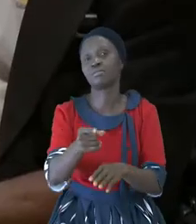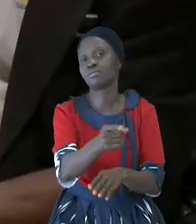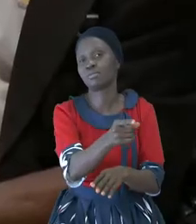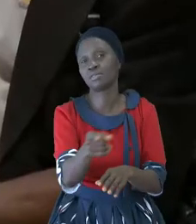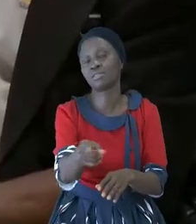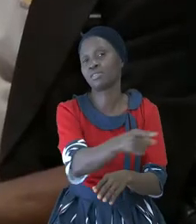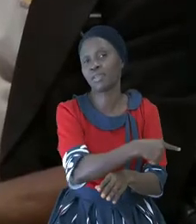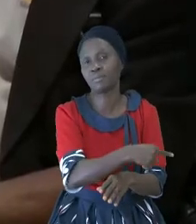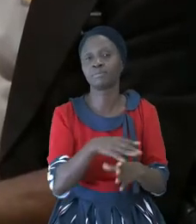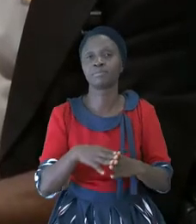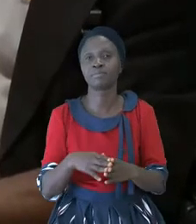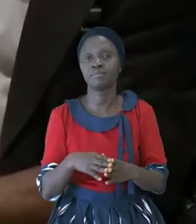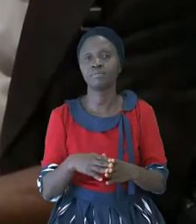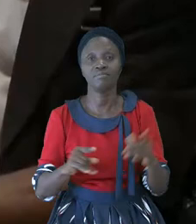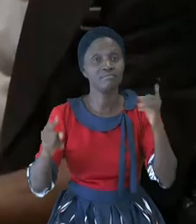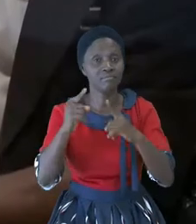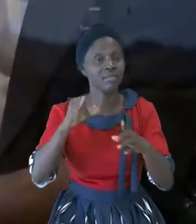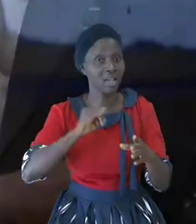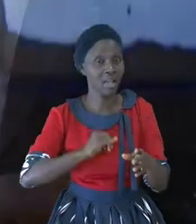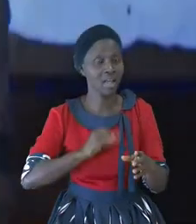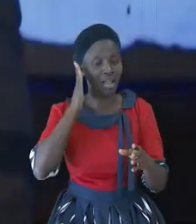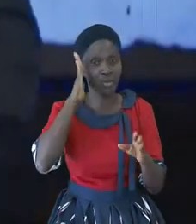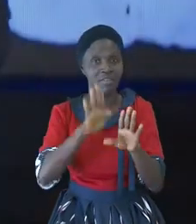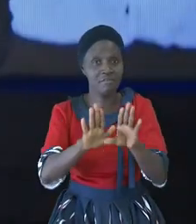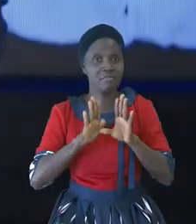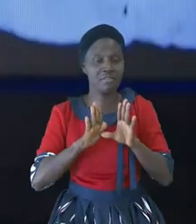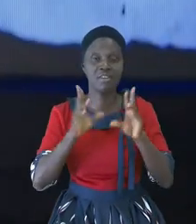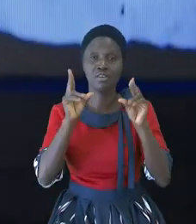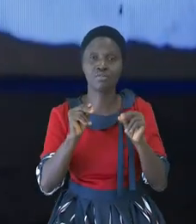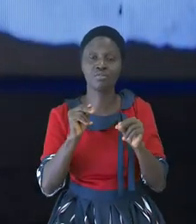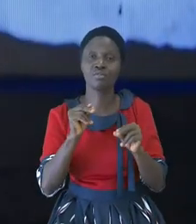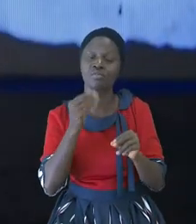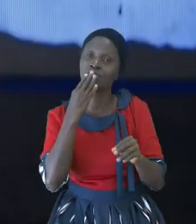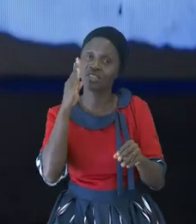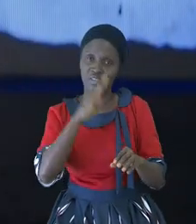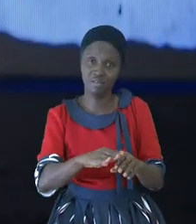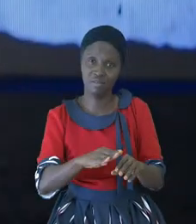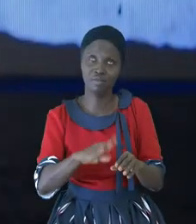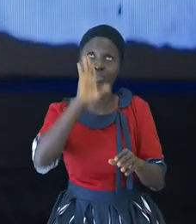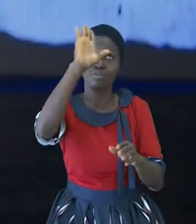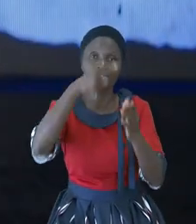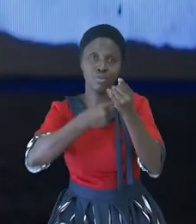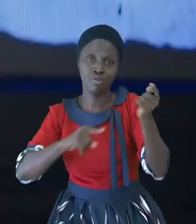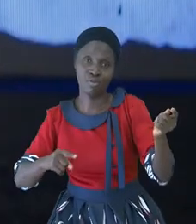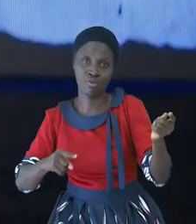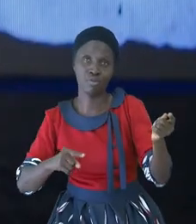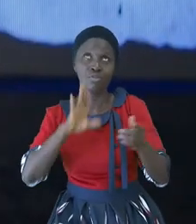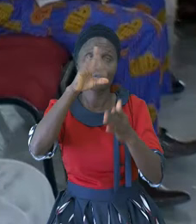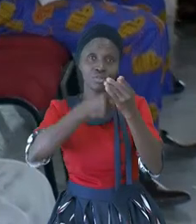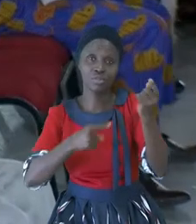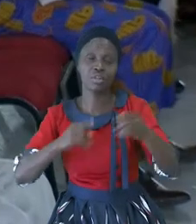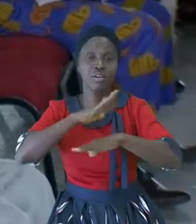Thy rod and thy staff, they comfort me. And the rod of the Lord will comfort you in your life